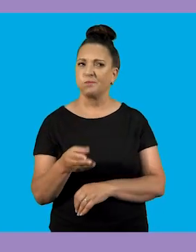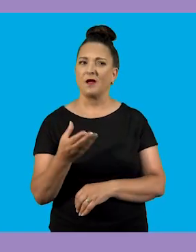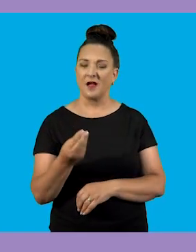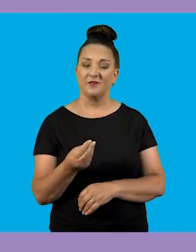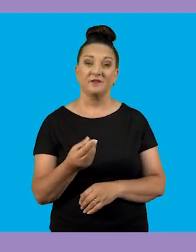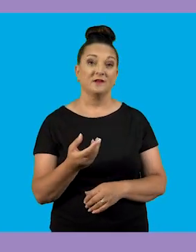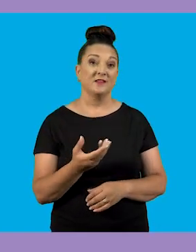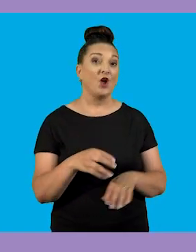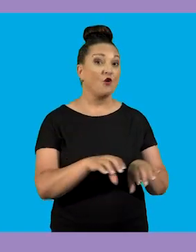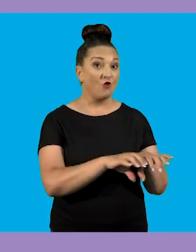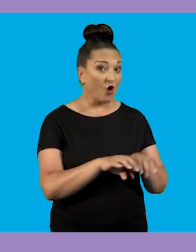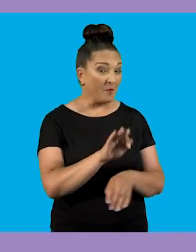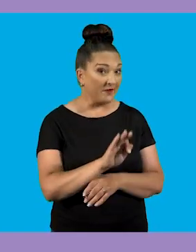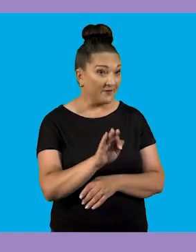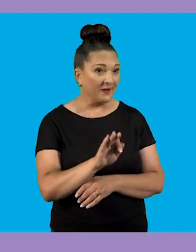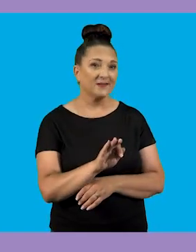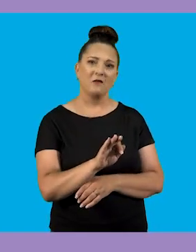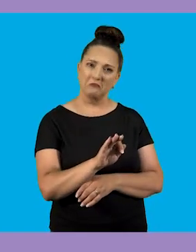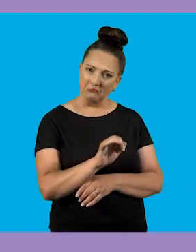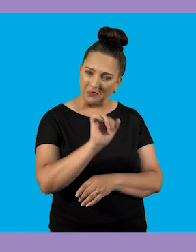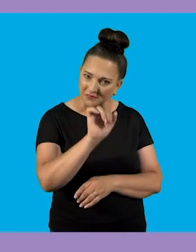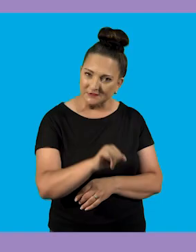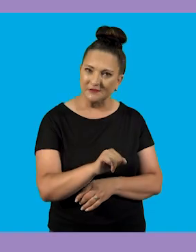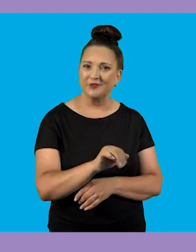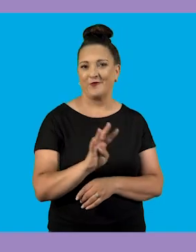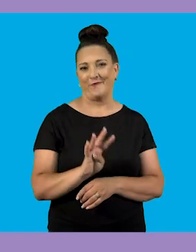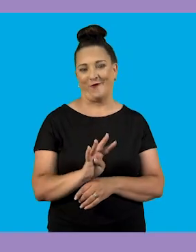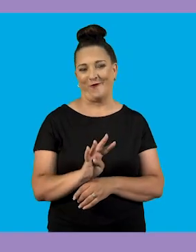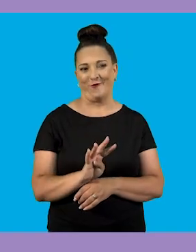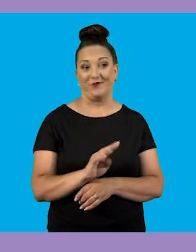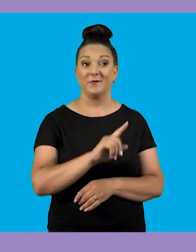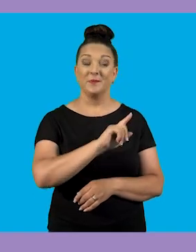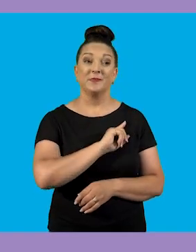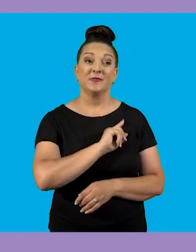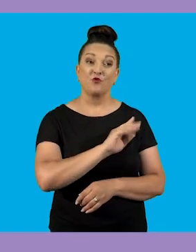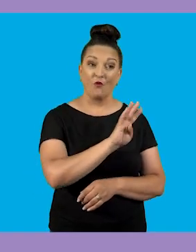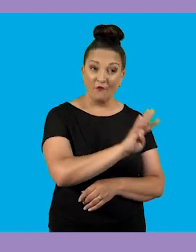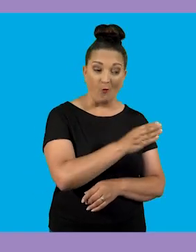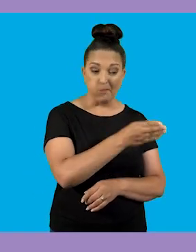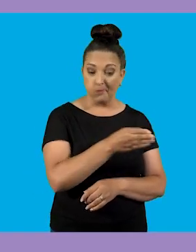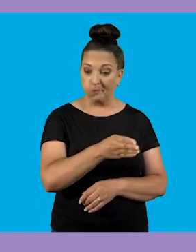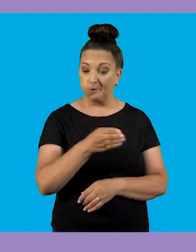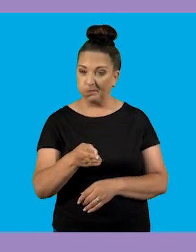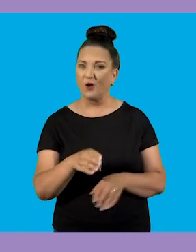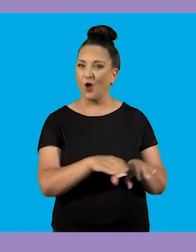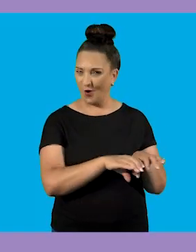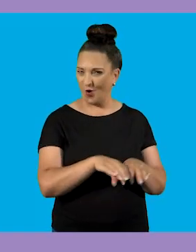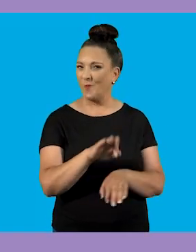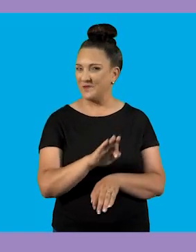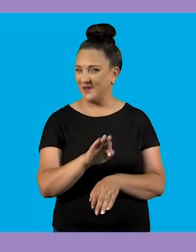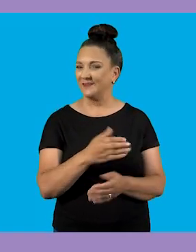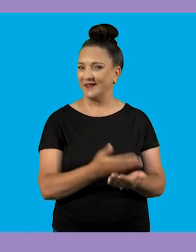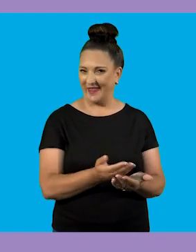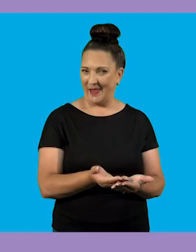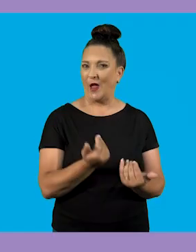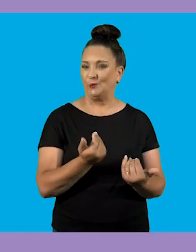is a common factor, and it is. So that number is a 4, and we can see that 4 is a common factor with all of them. So we are